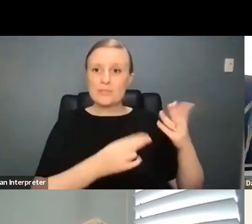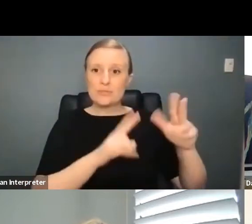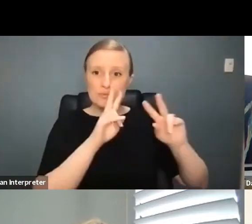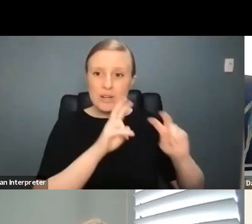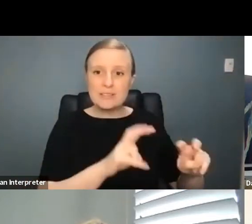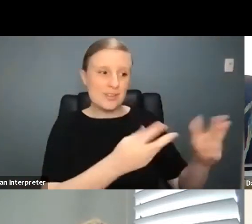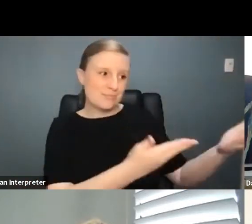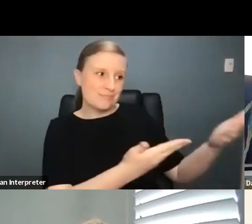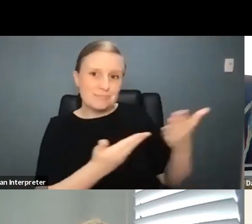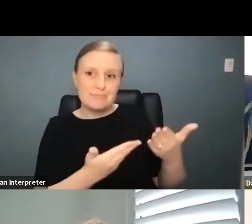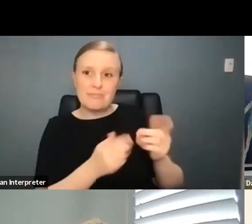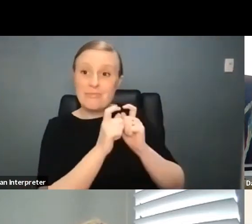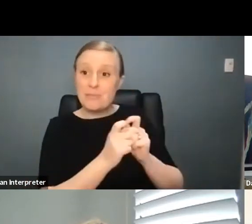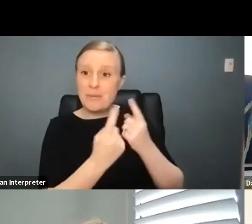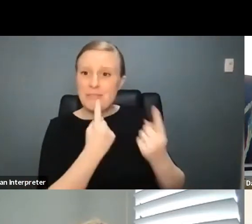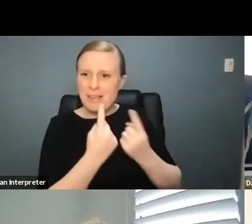also, what do you think is going on?